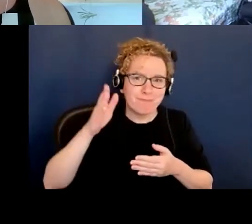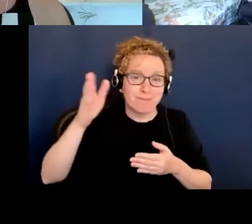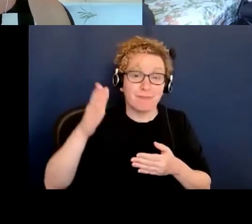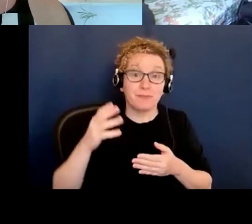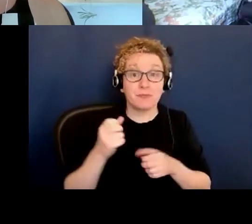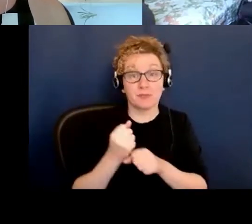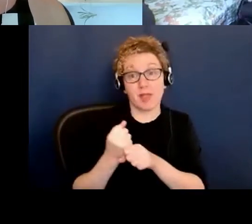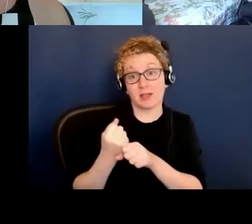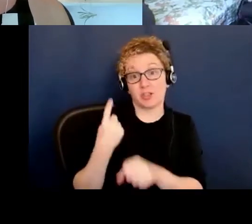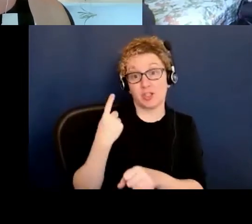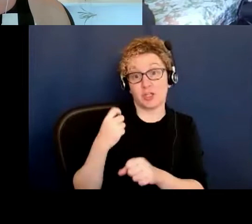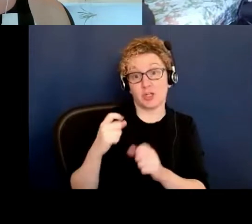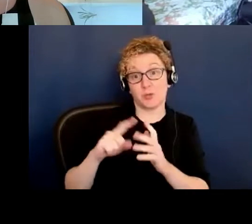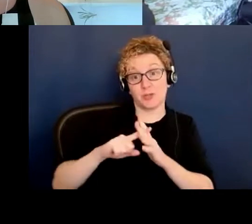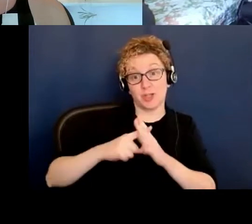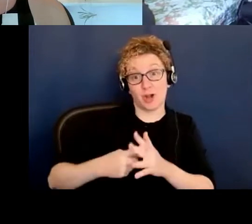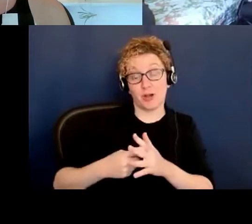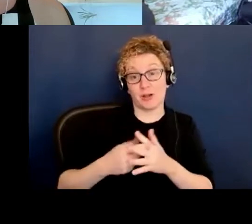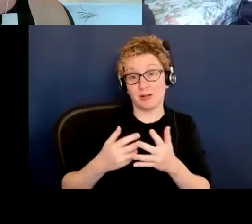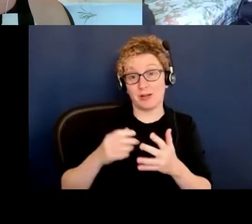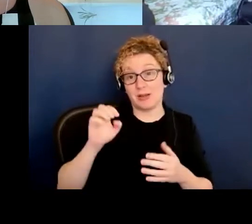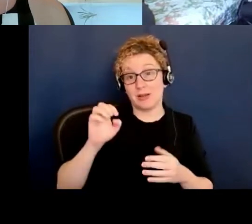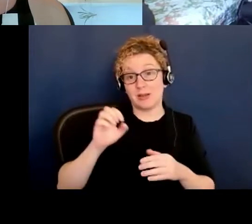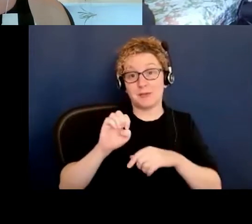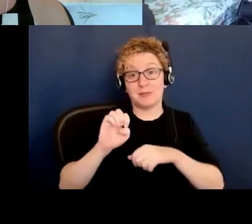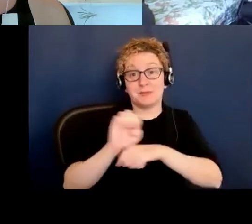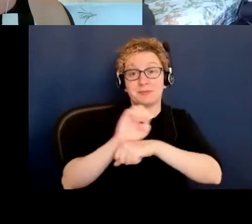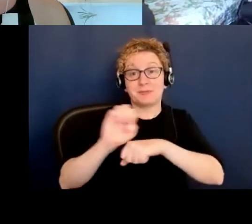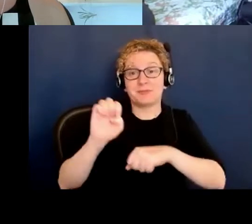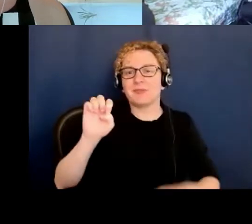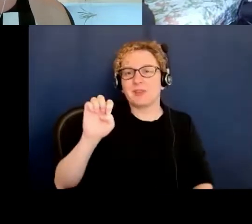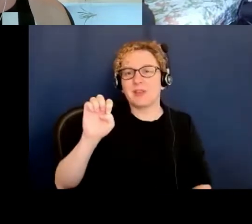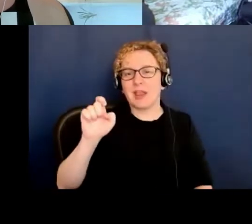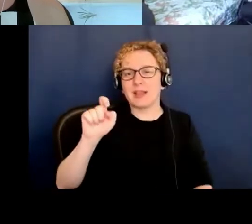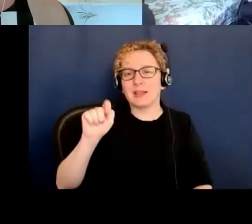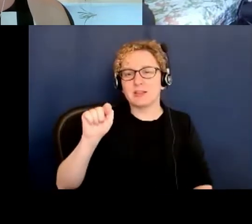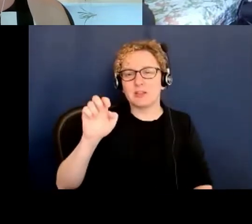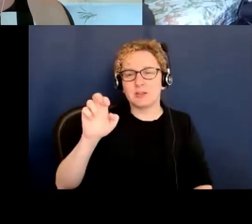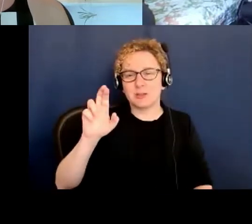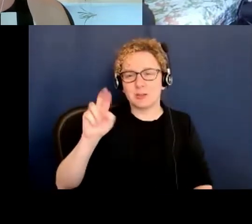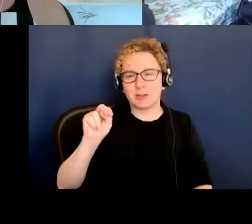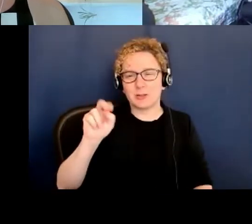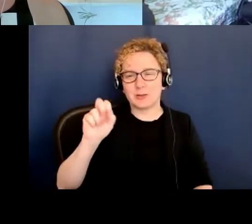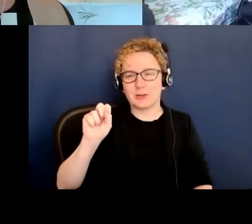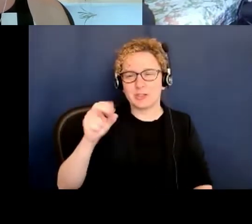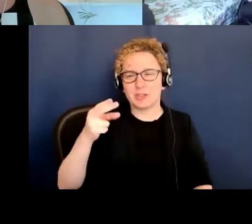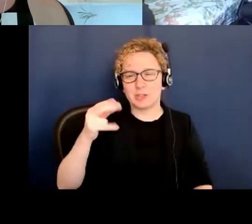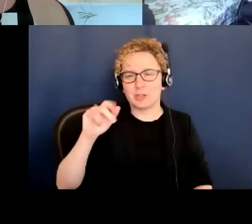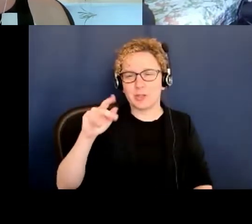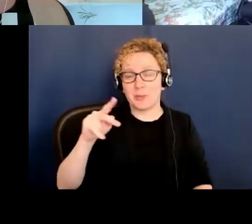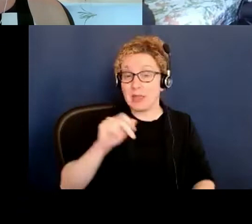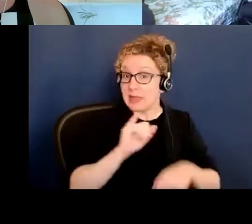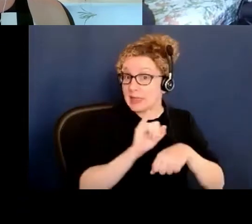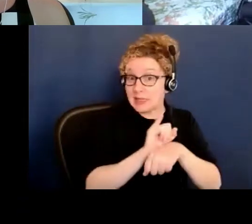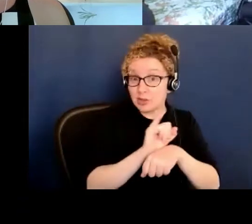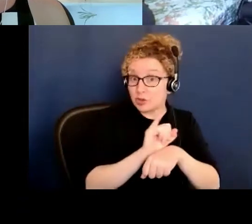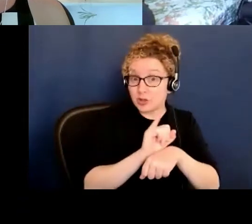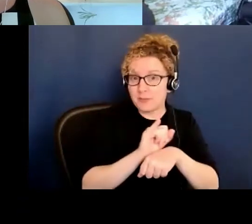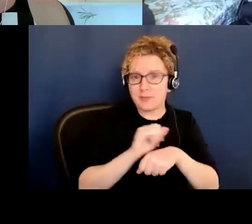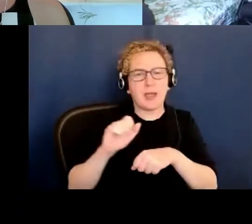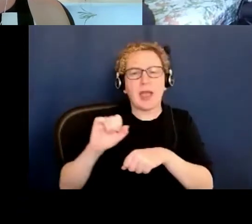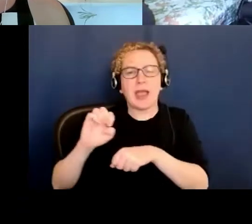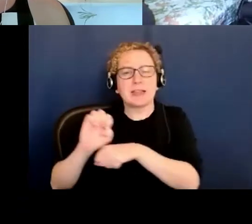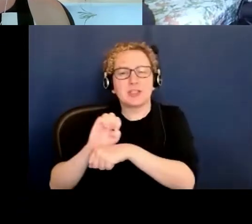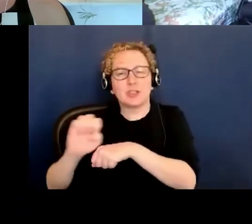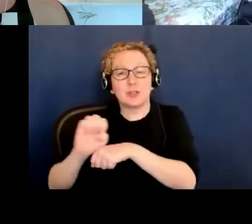an externship. So that is a virtual summer outreach project where we got alumni with